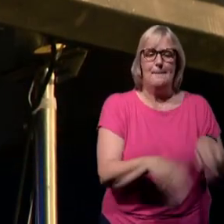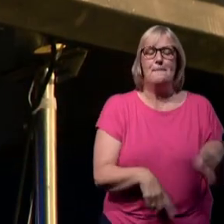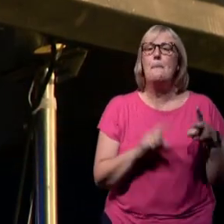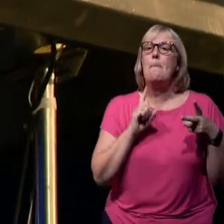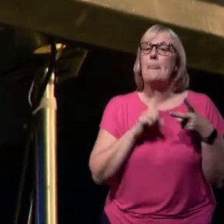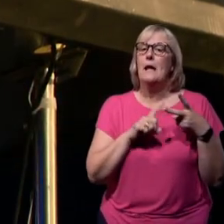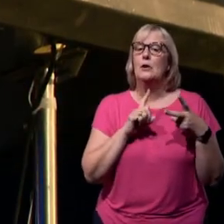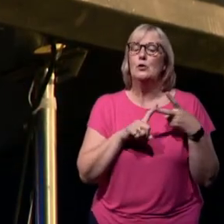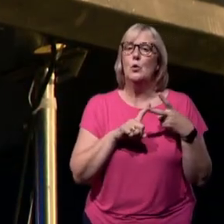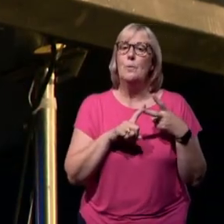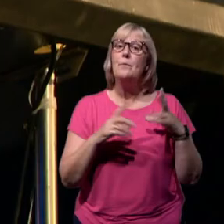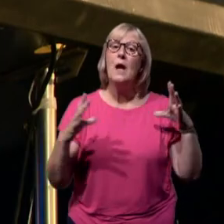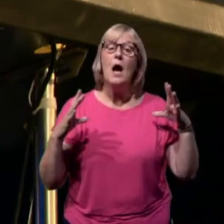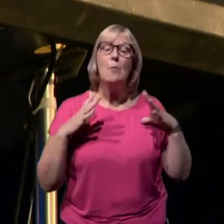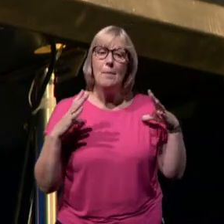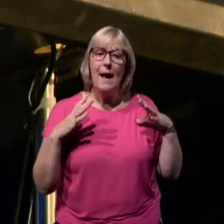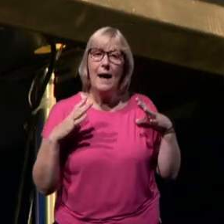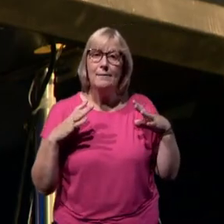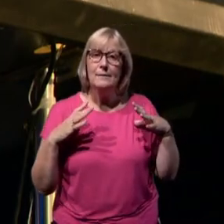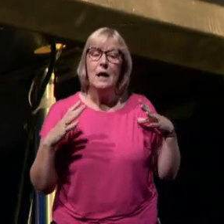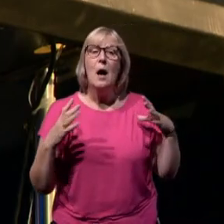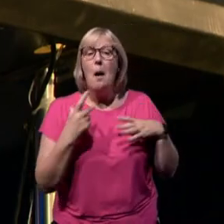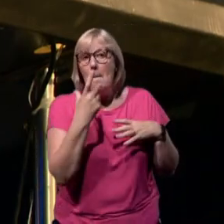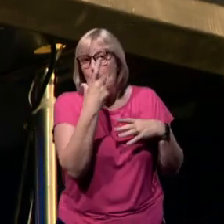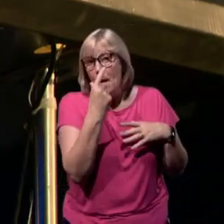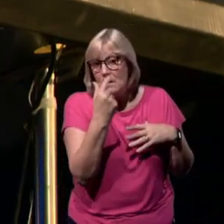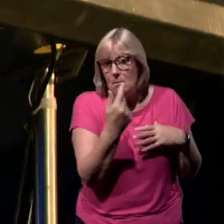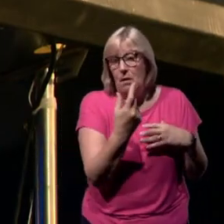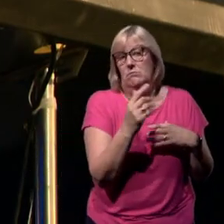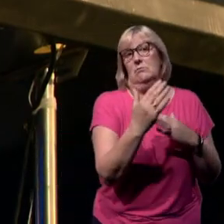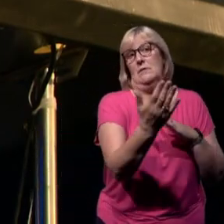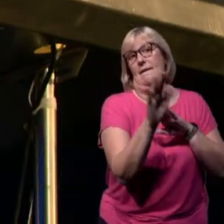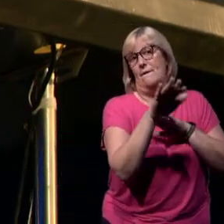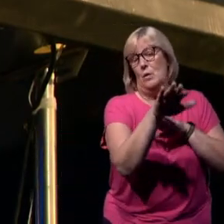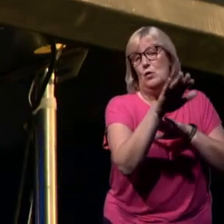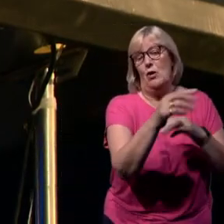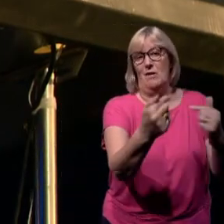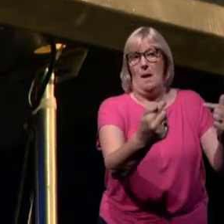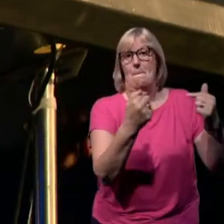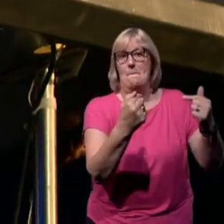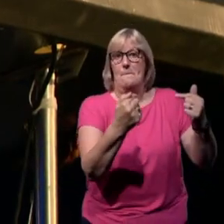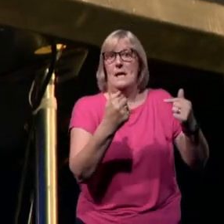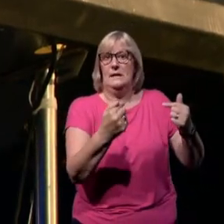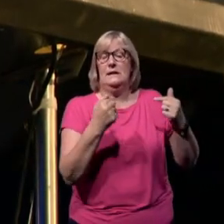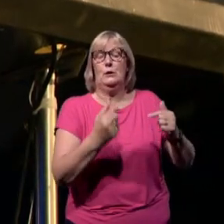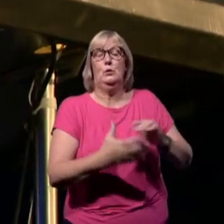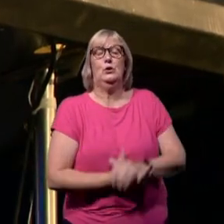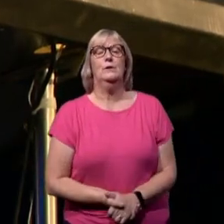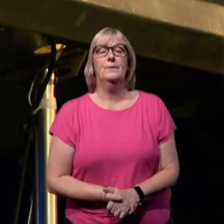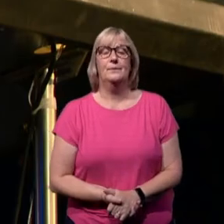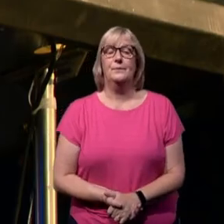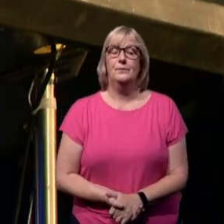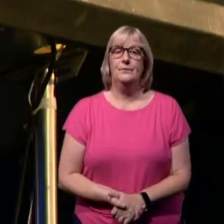Number two, we can prepare for persecution ourselves. We can prepare for persecution ourselves. We can